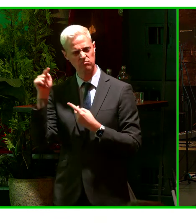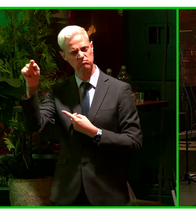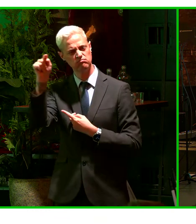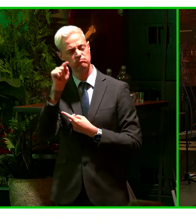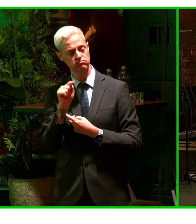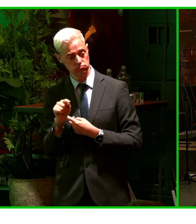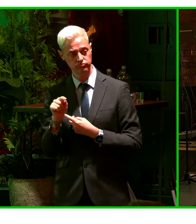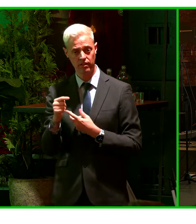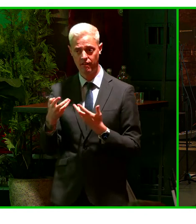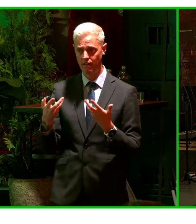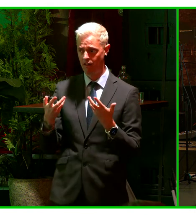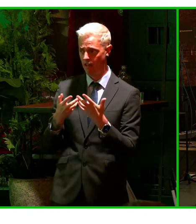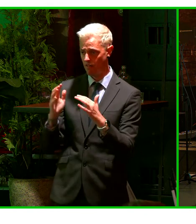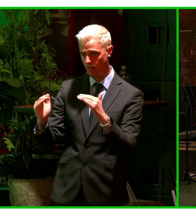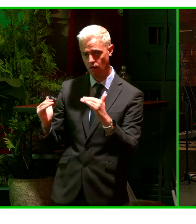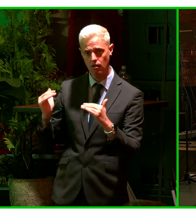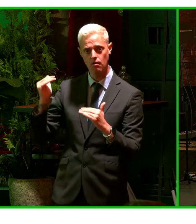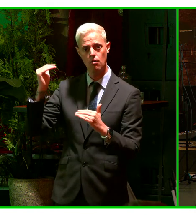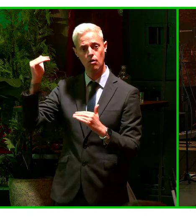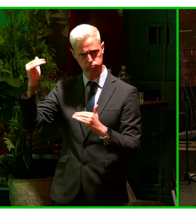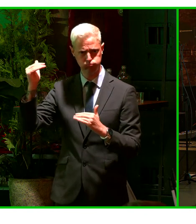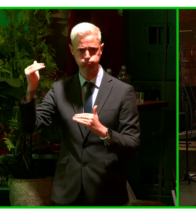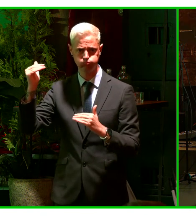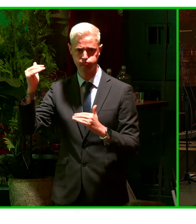heat networks up to a significant scale.